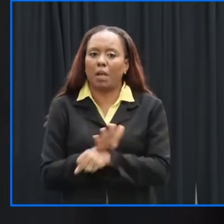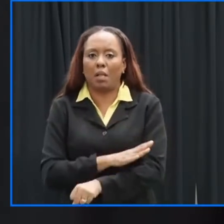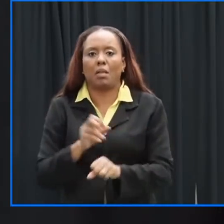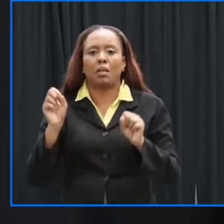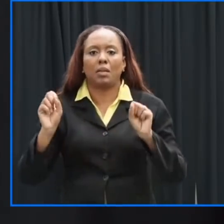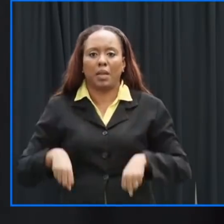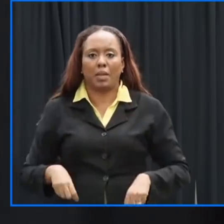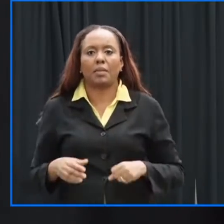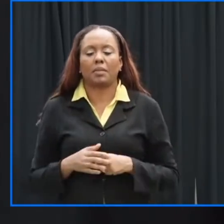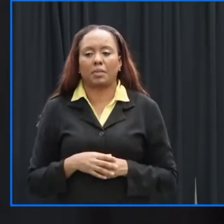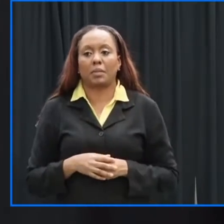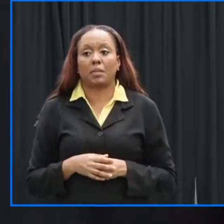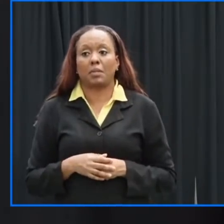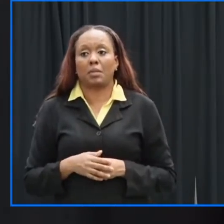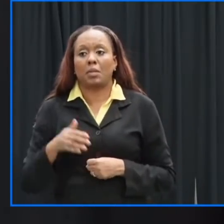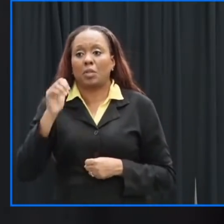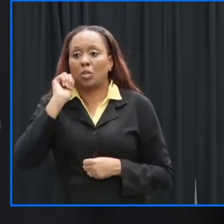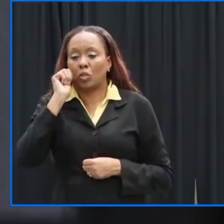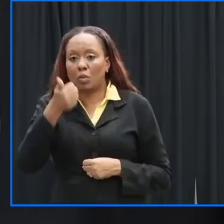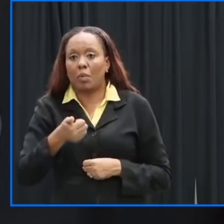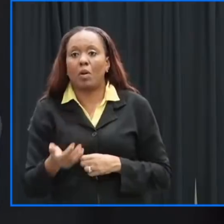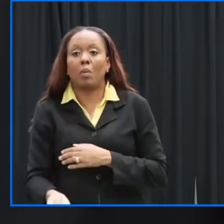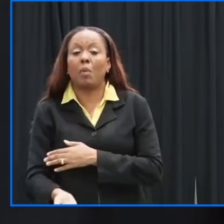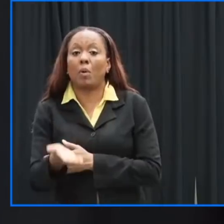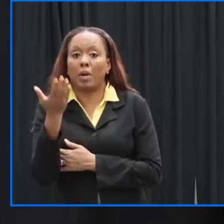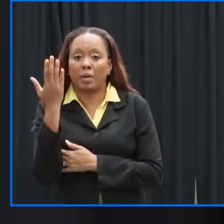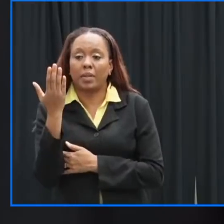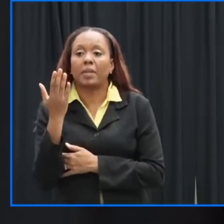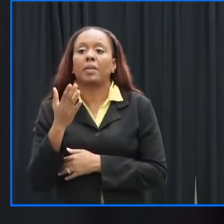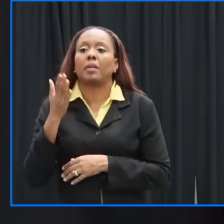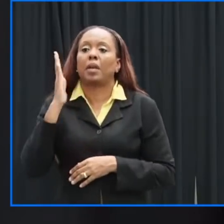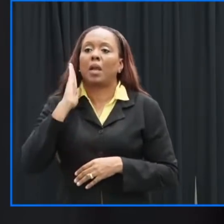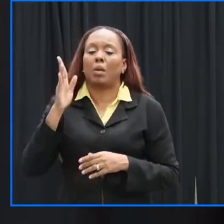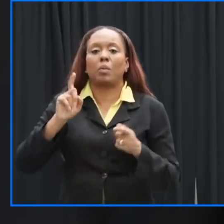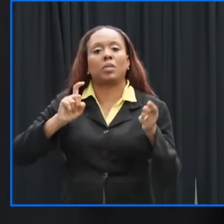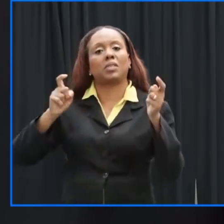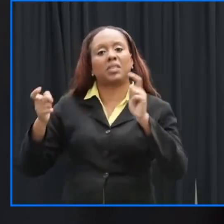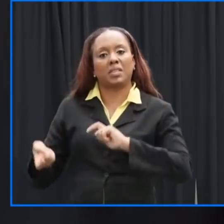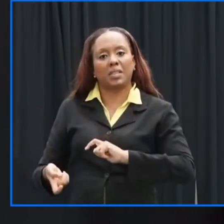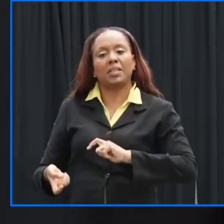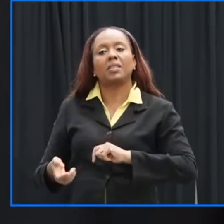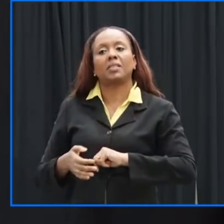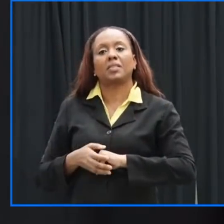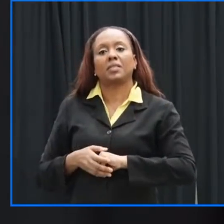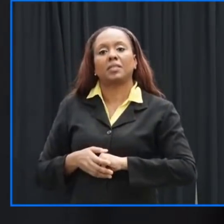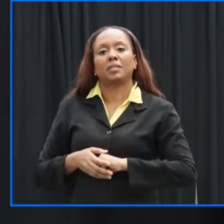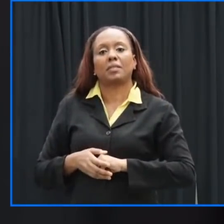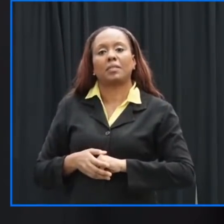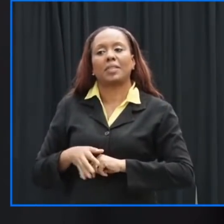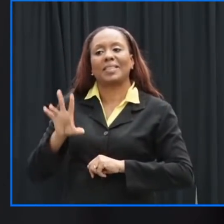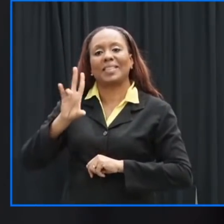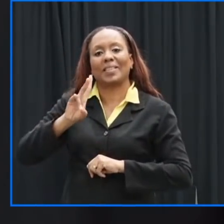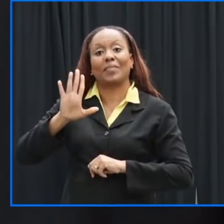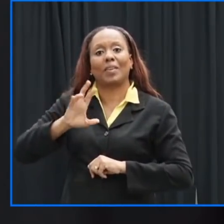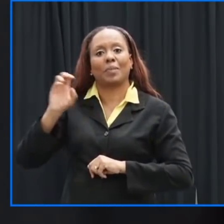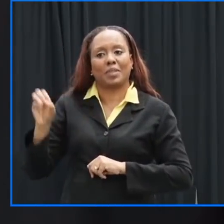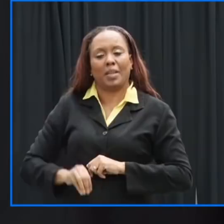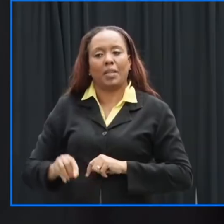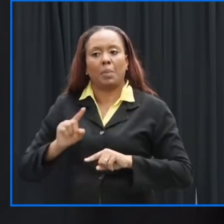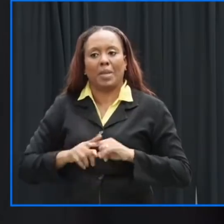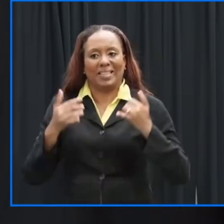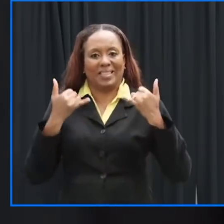public transport resumes, we will revert to 75%. But so as to move people, Prime Minister,